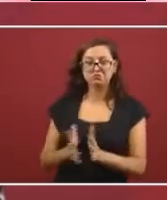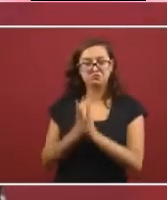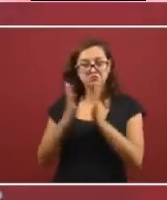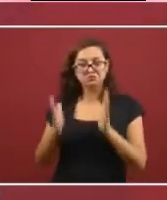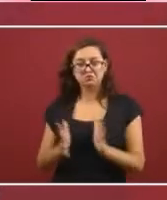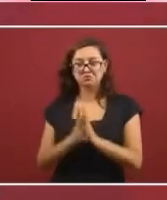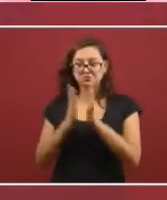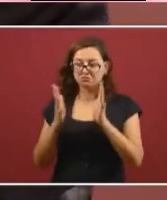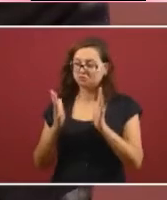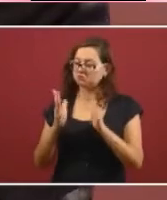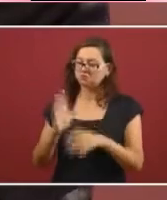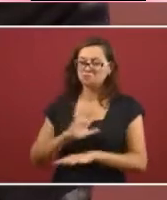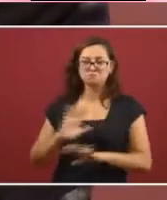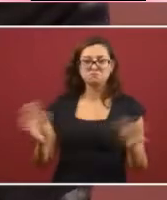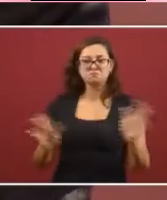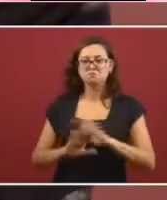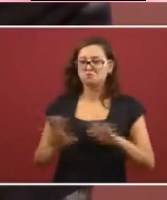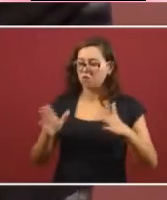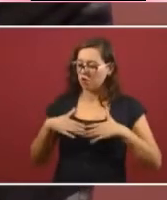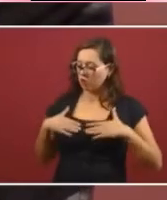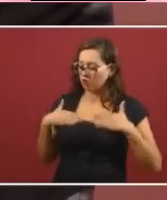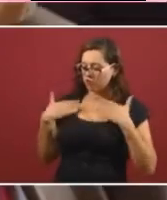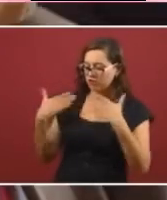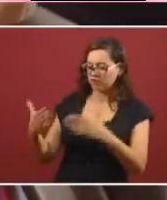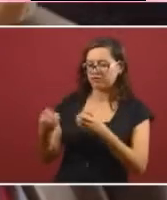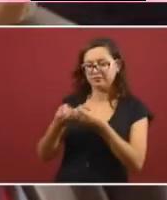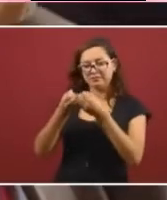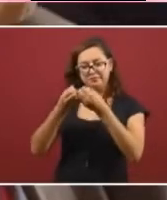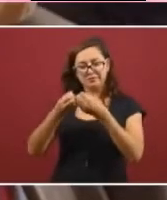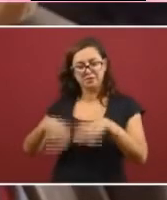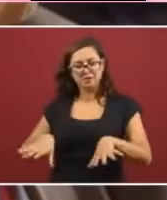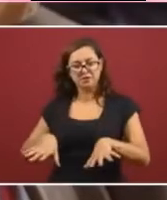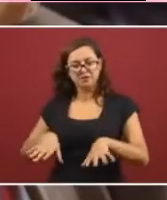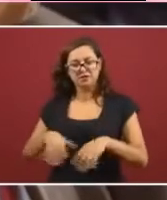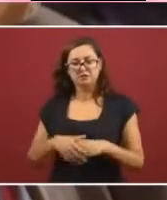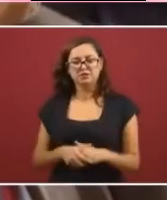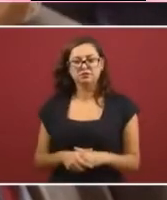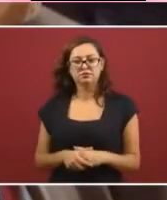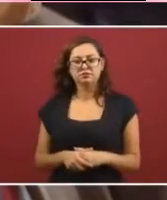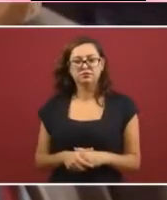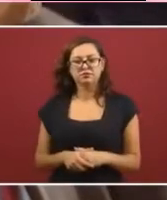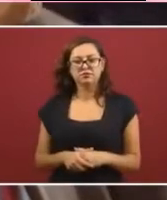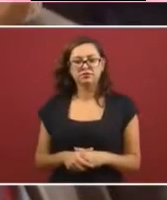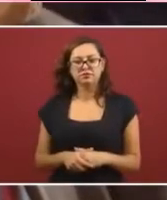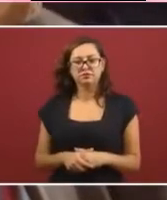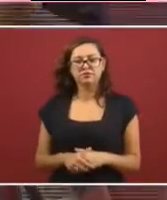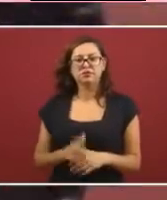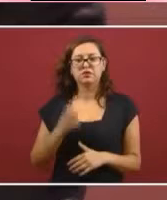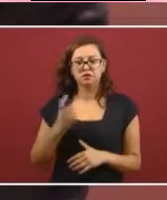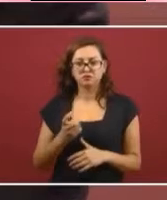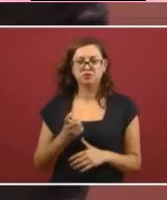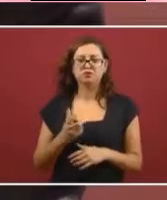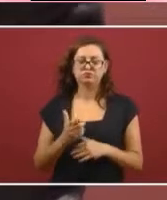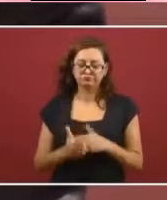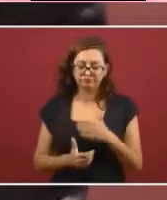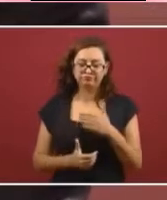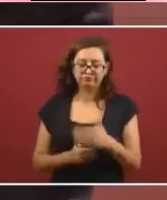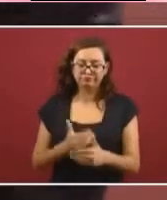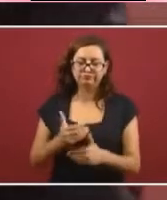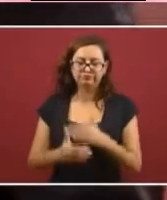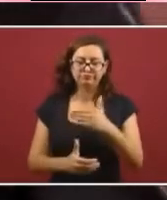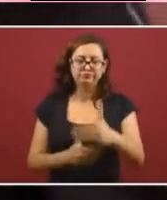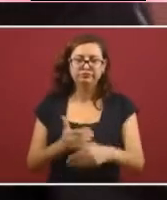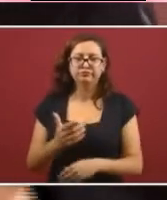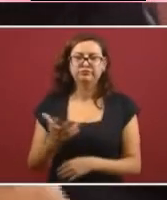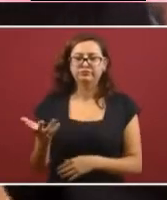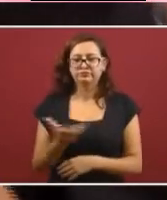the lottery, kind of. They will lose their confidence. Eso, and this will start that a little